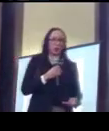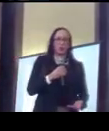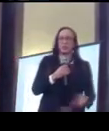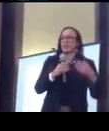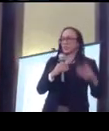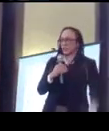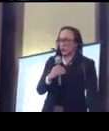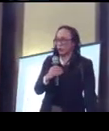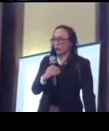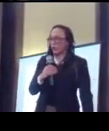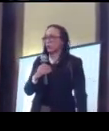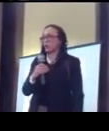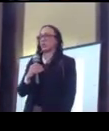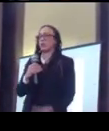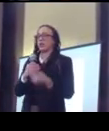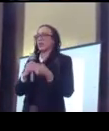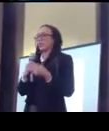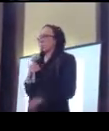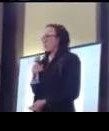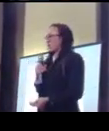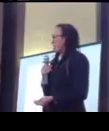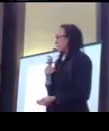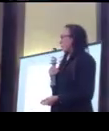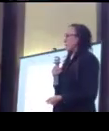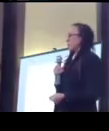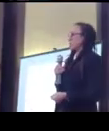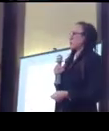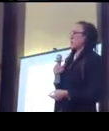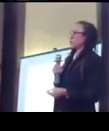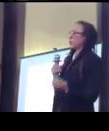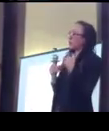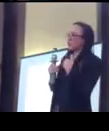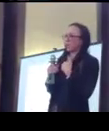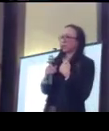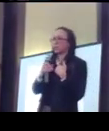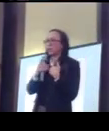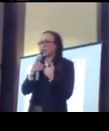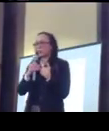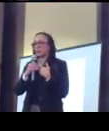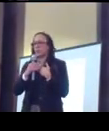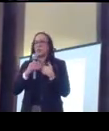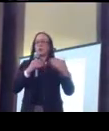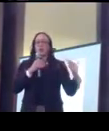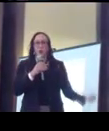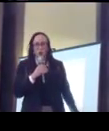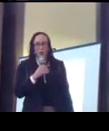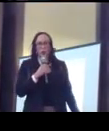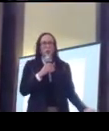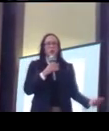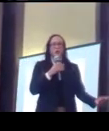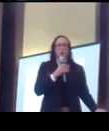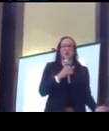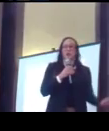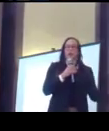use the right word? Is this what you thought it was going to be? Did we meet your expectations? Because we are the technical experts, the